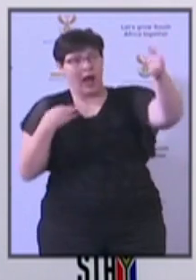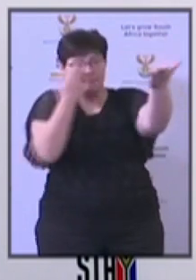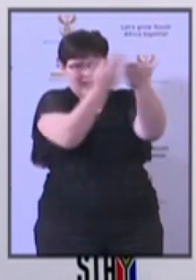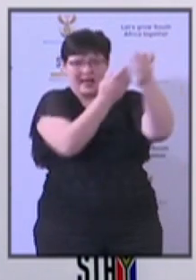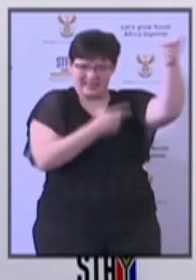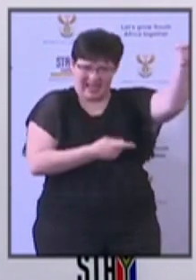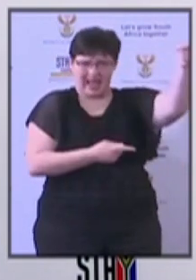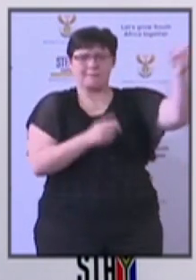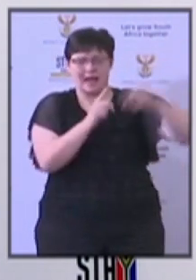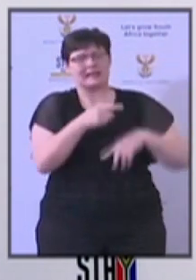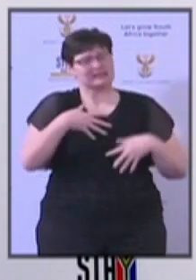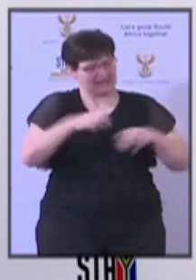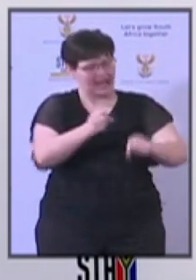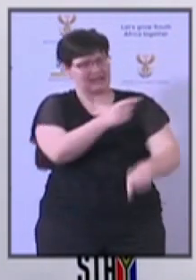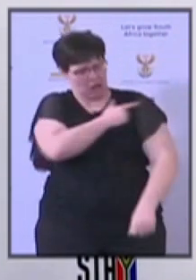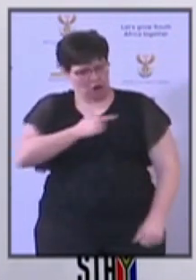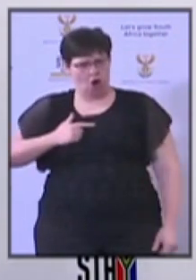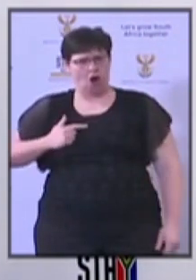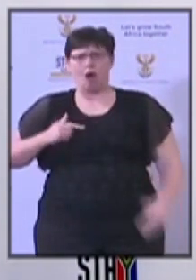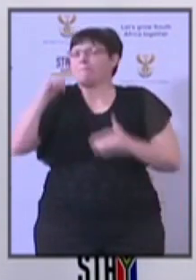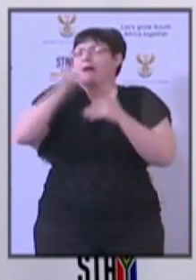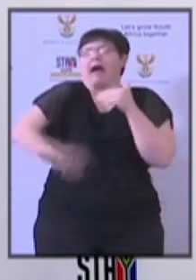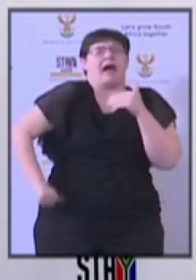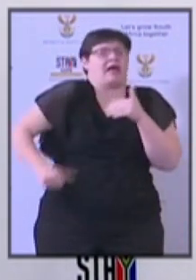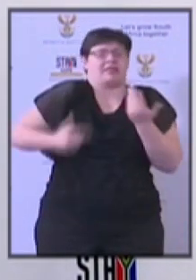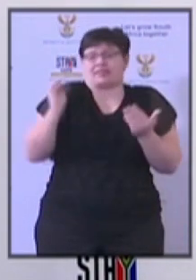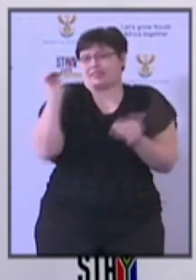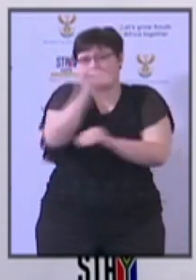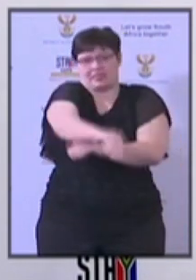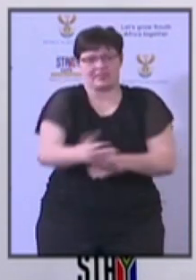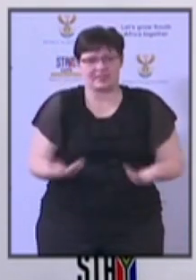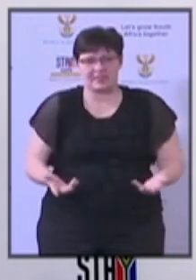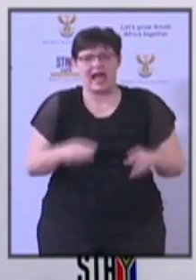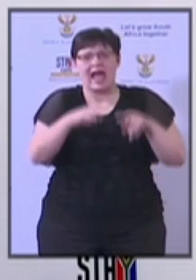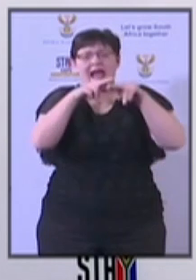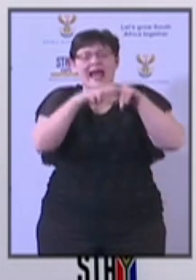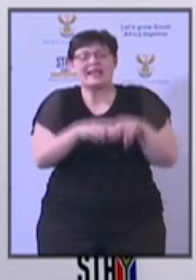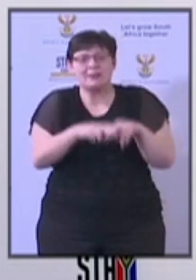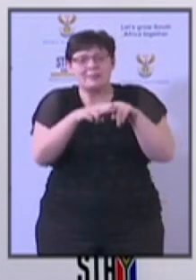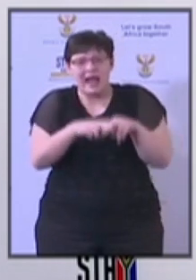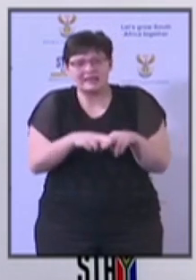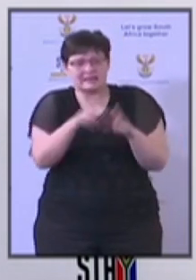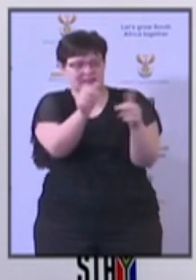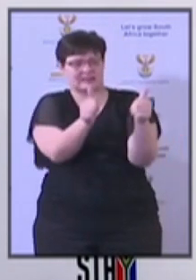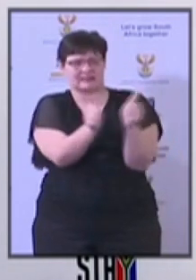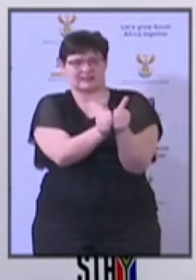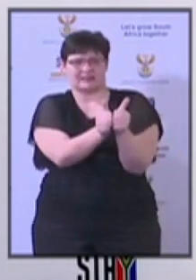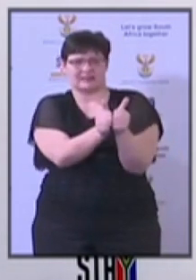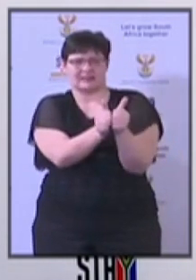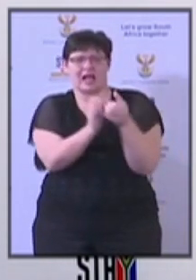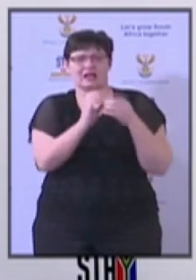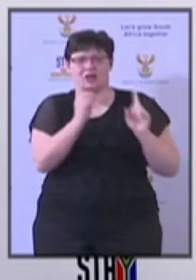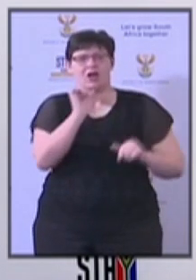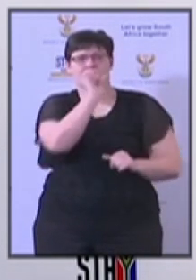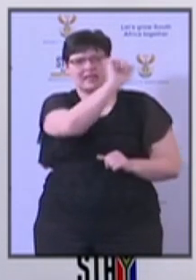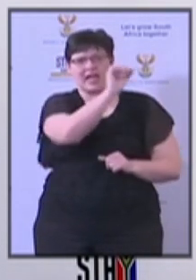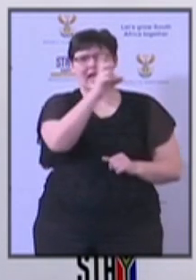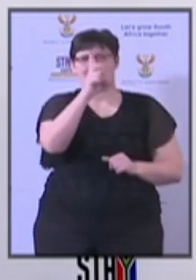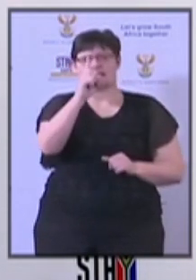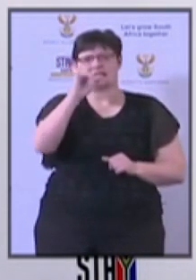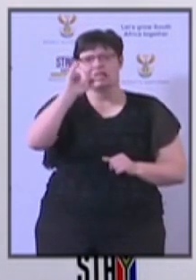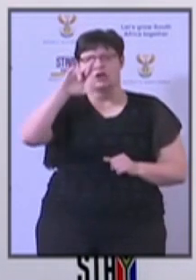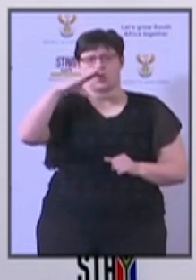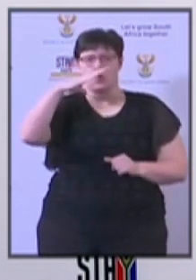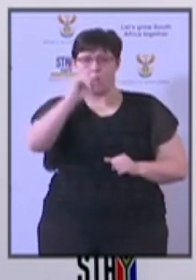takes months, because we depend on the diplomatic push of DERCO, which we are not